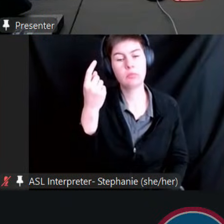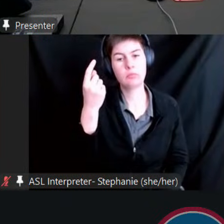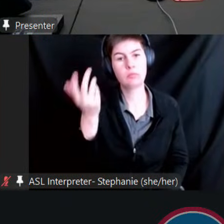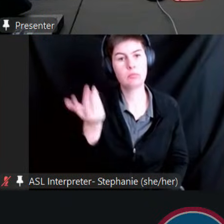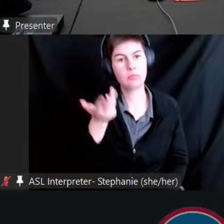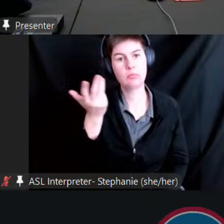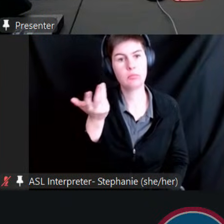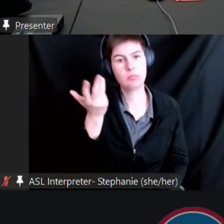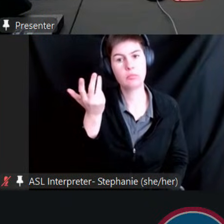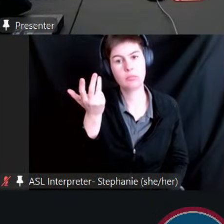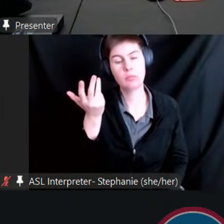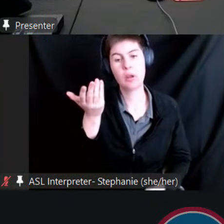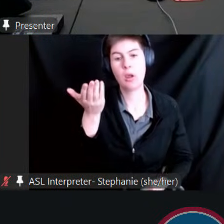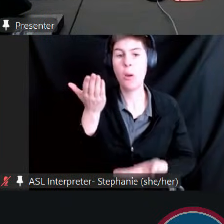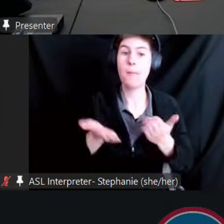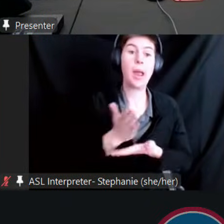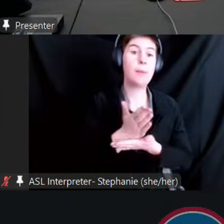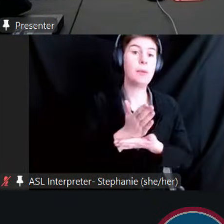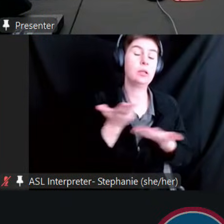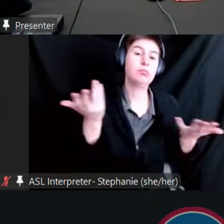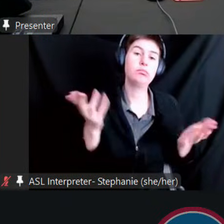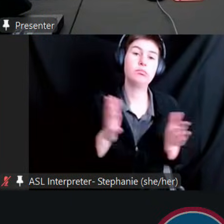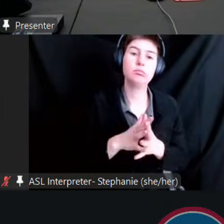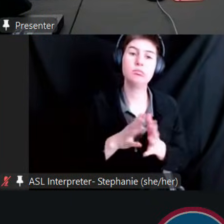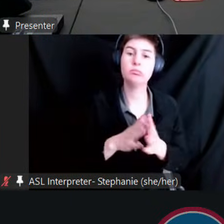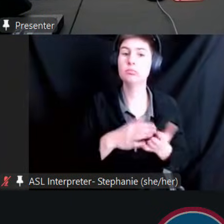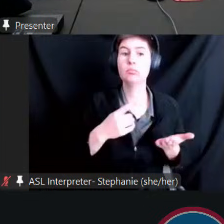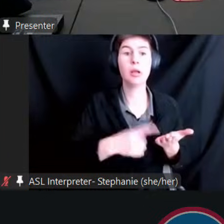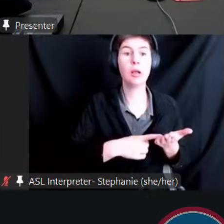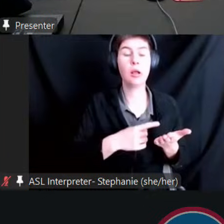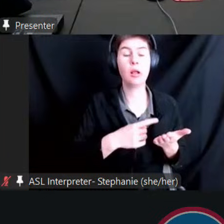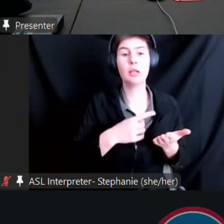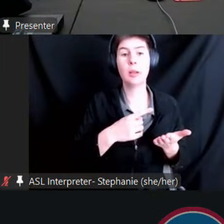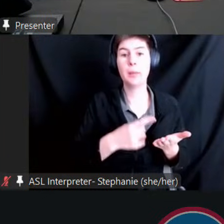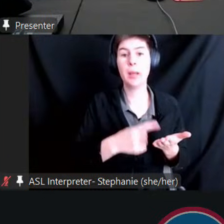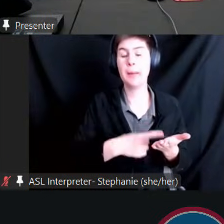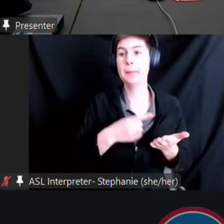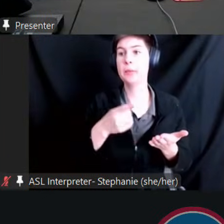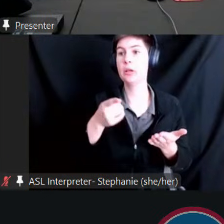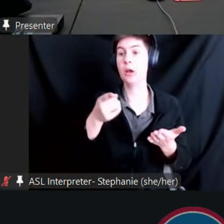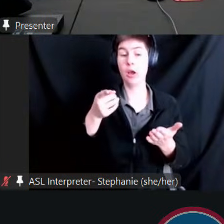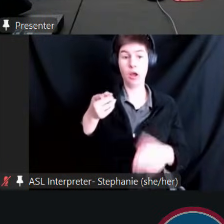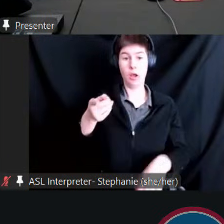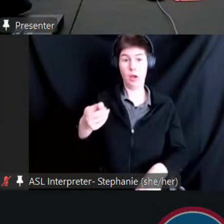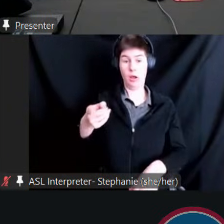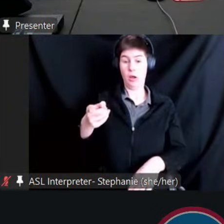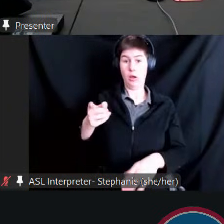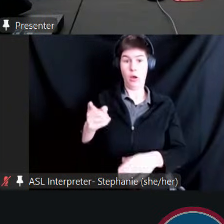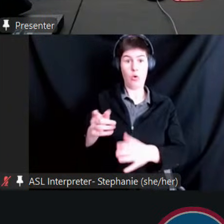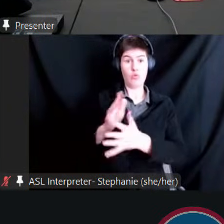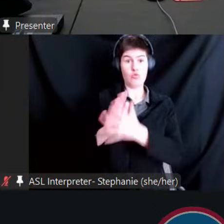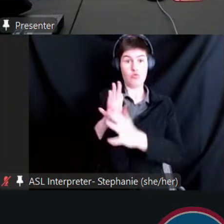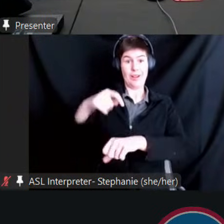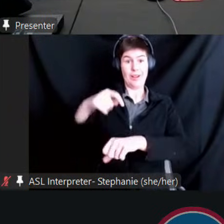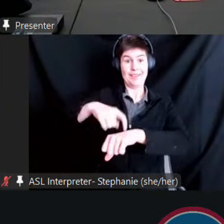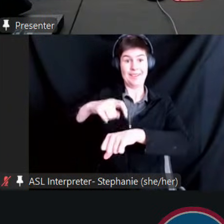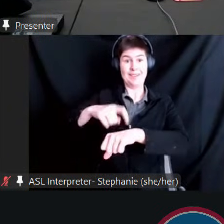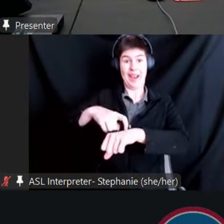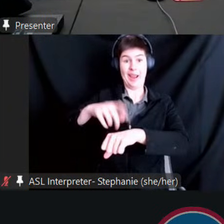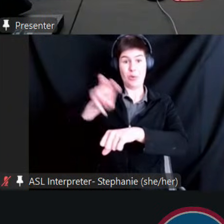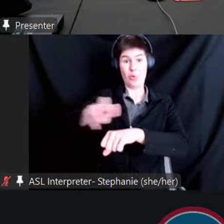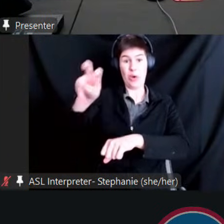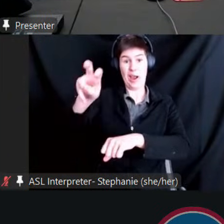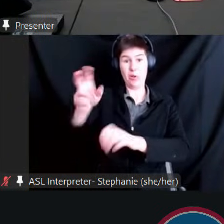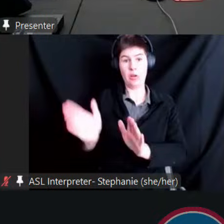less frequency during, peak rush hours to extend it earlier in the morning or later at night, or the service